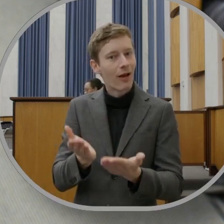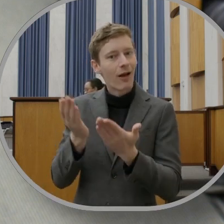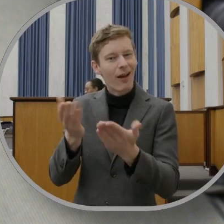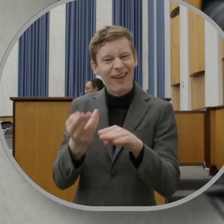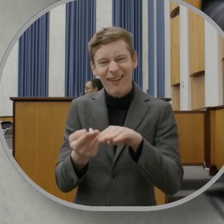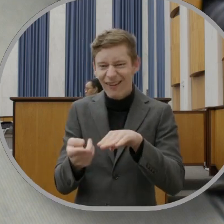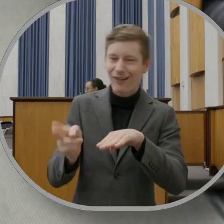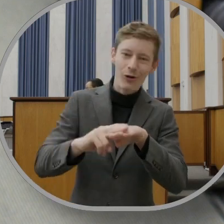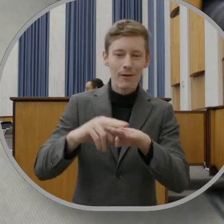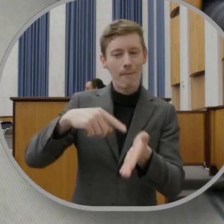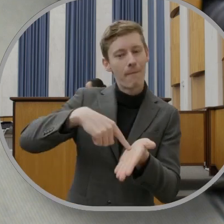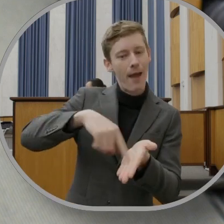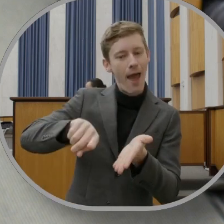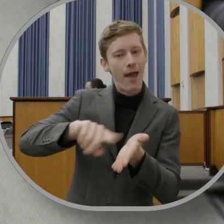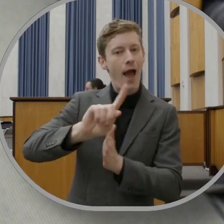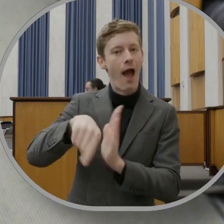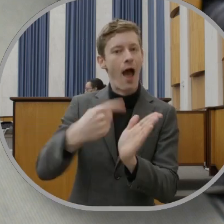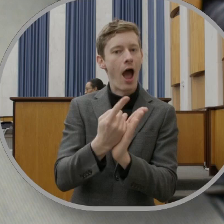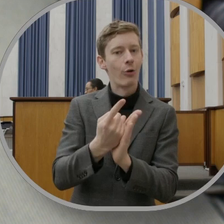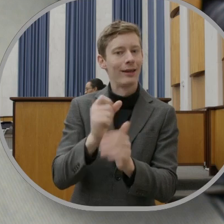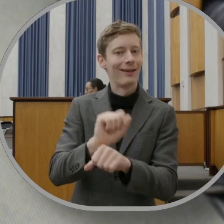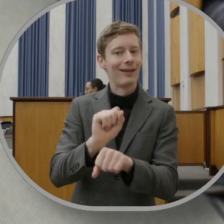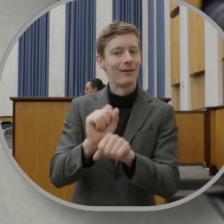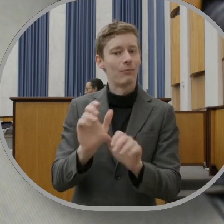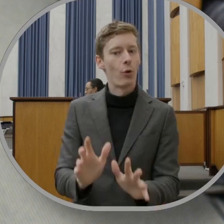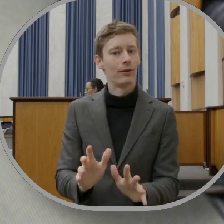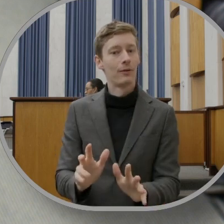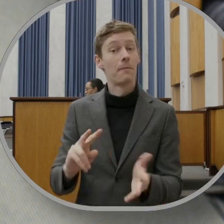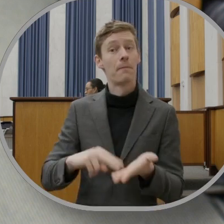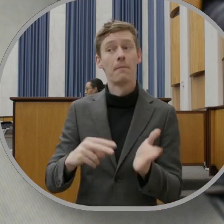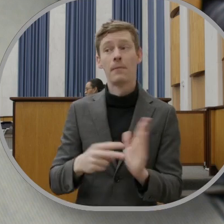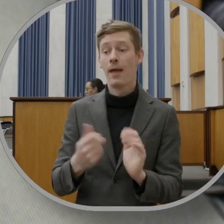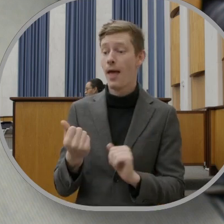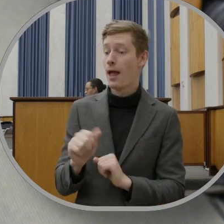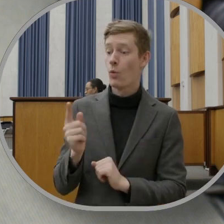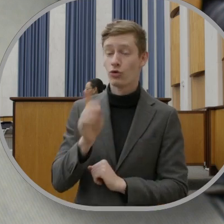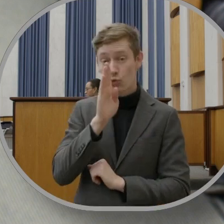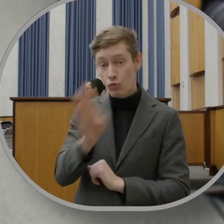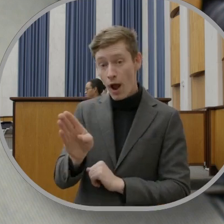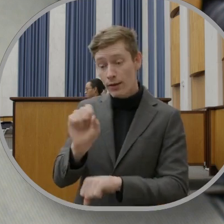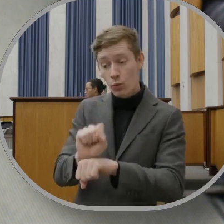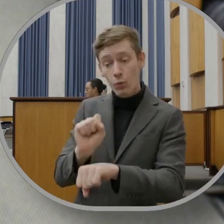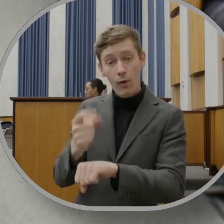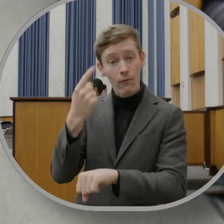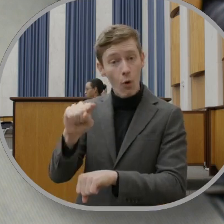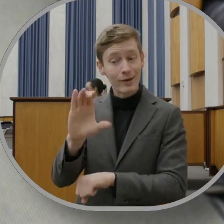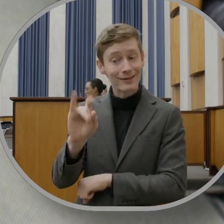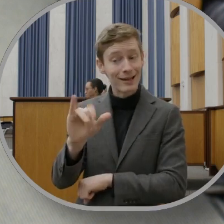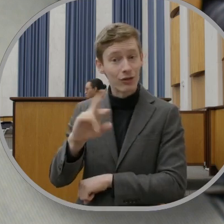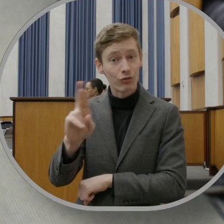our hourly paid employees so that no one directly employed by the city of Richmond will make less